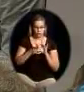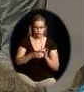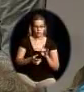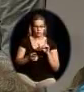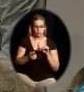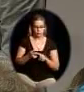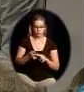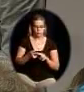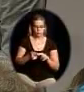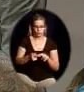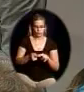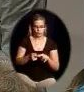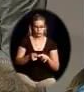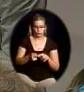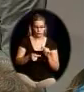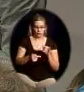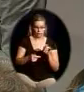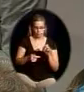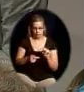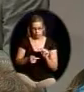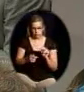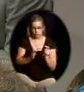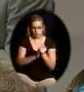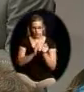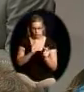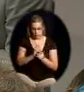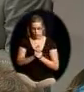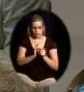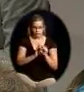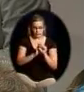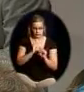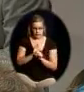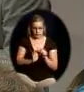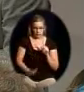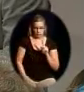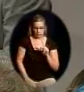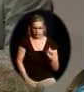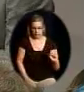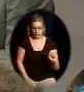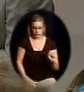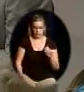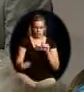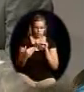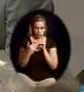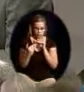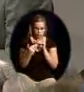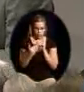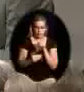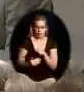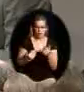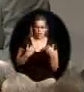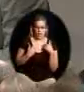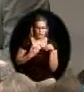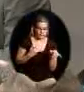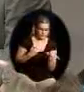governed by the laws of the state of Kansas. So that was kind of a compromise because they had a